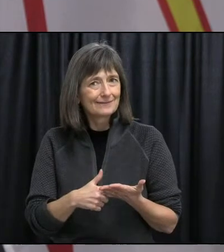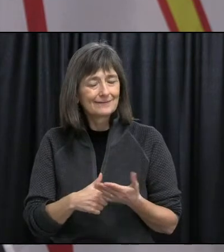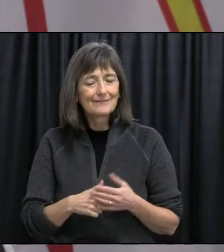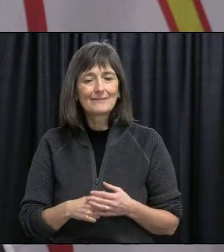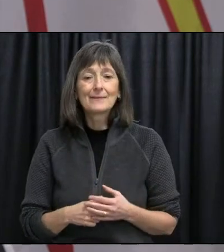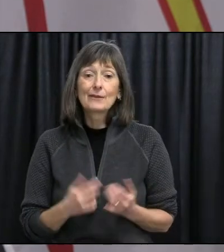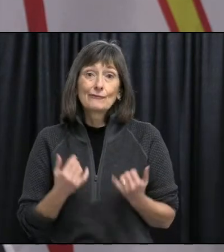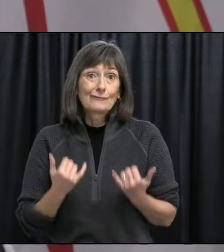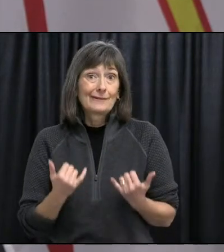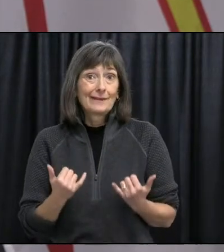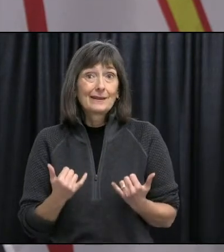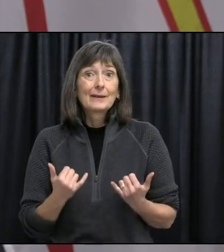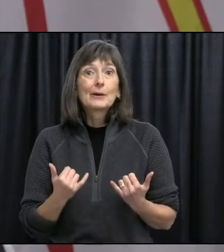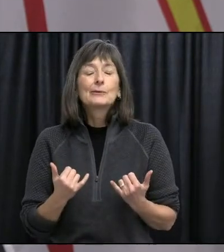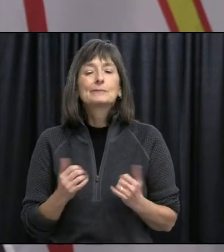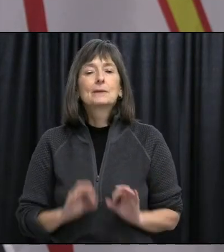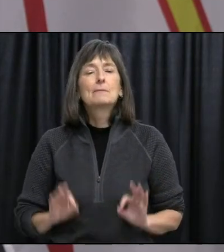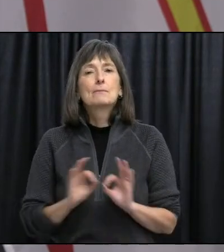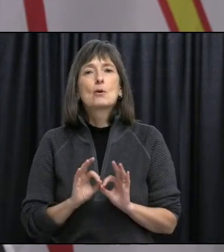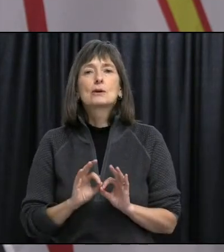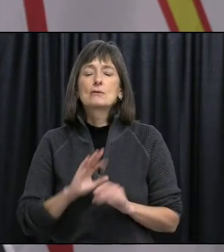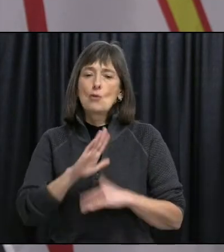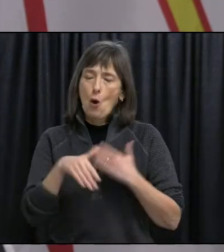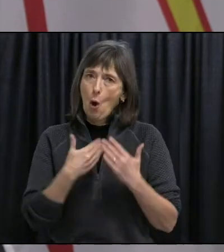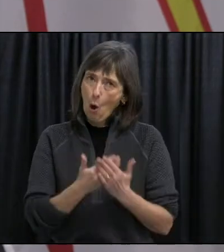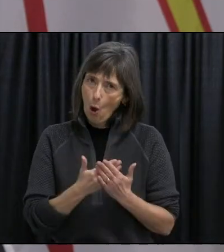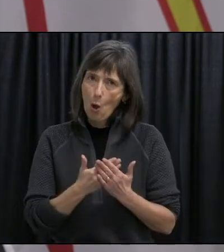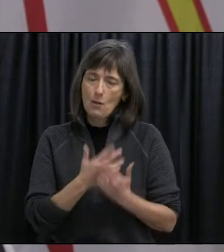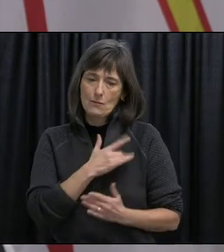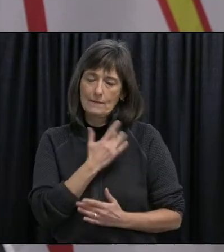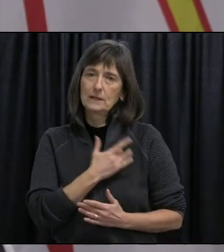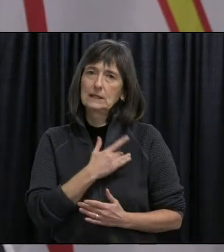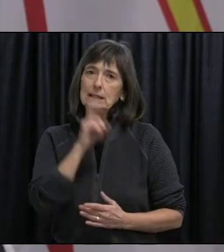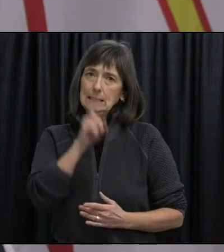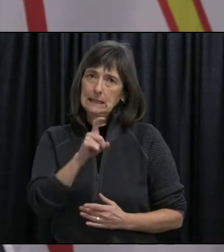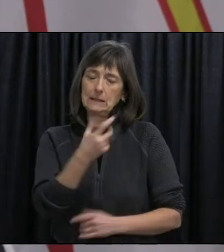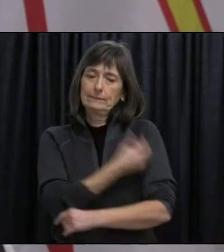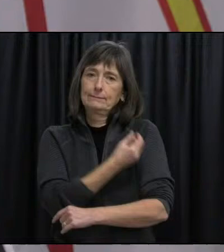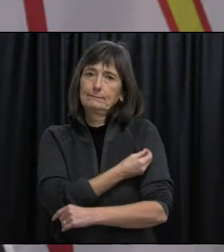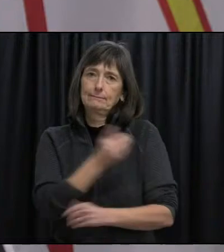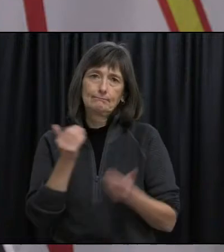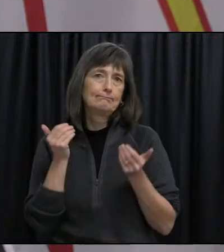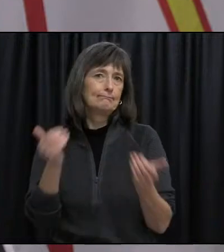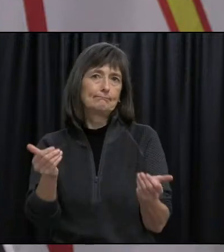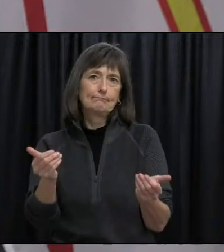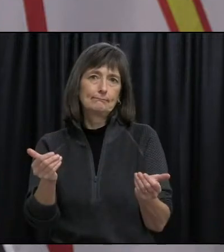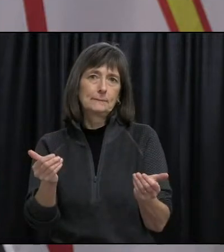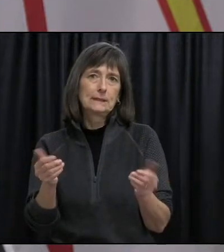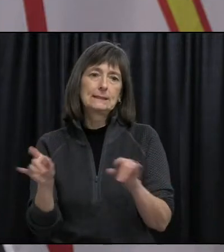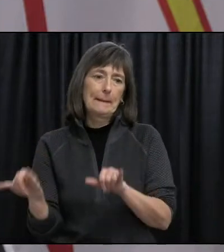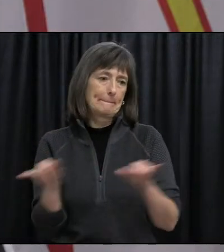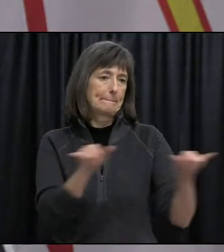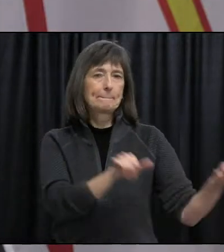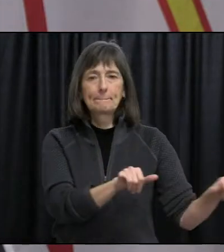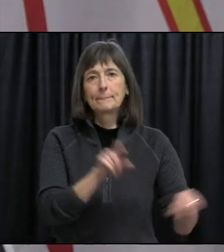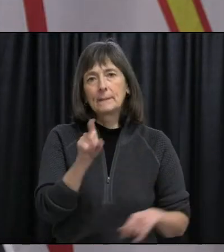we recognize that it is important for all areas to proceed with vaccination.